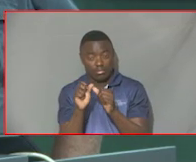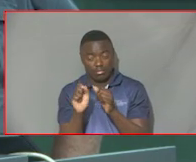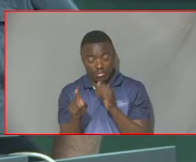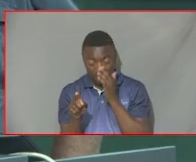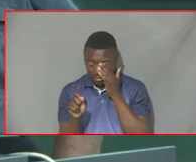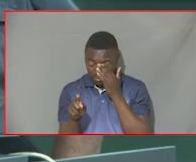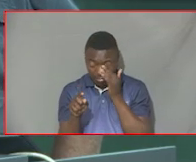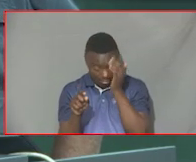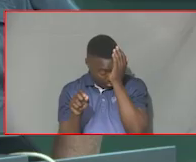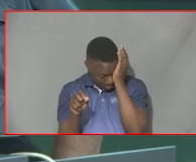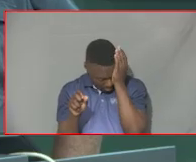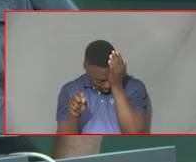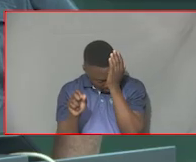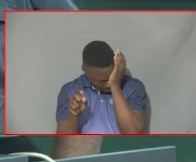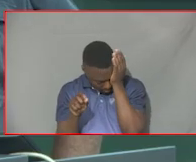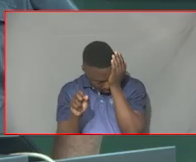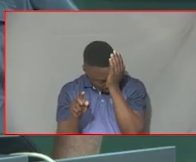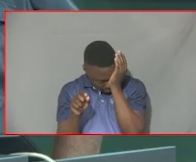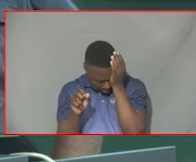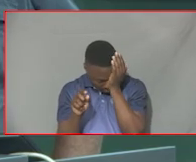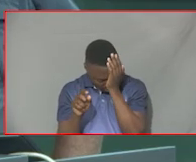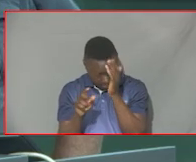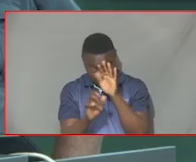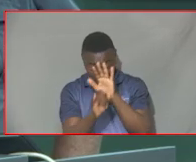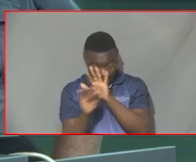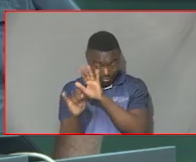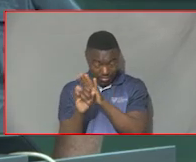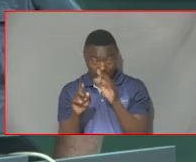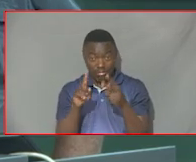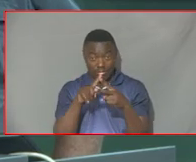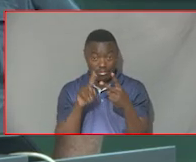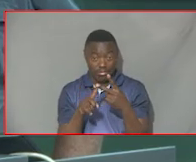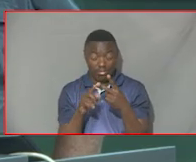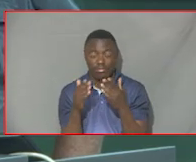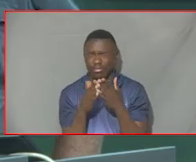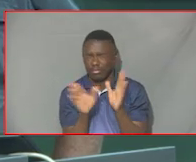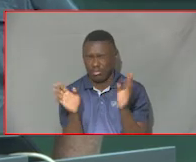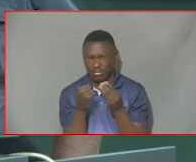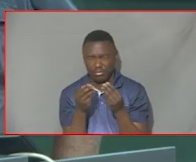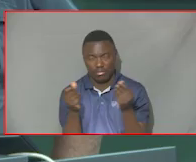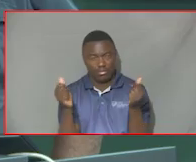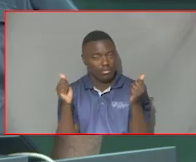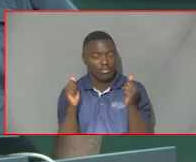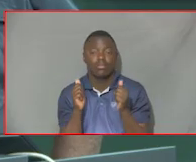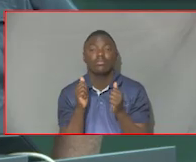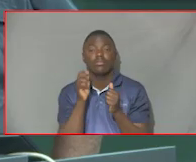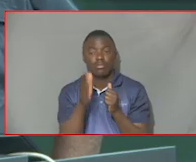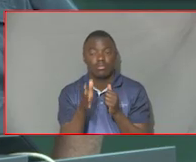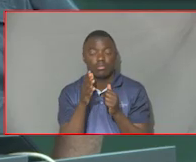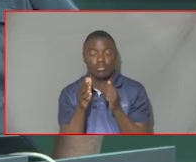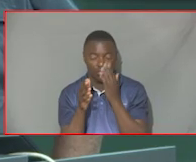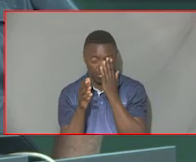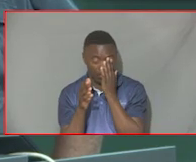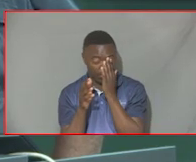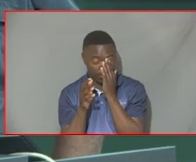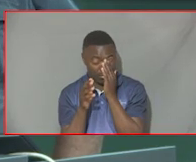asked identities, usually the double angle identity is there. The general solution is there, and that is also usually one with a